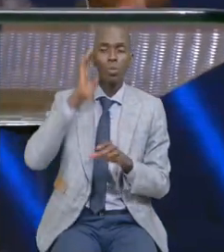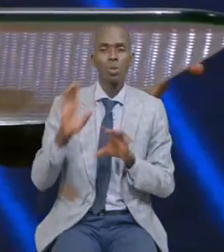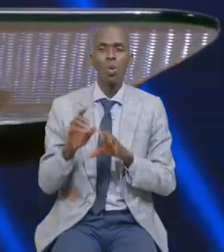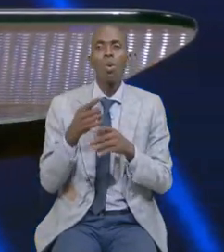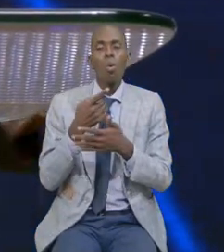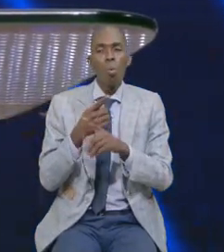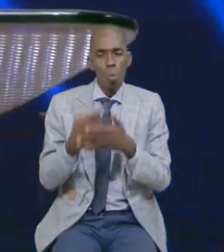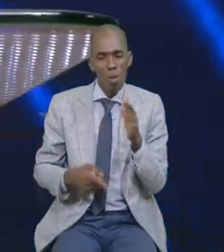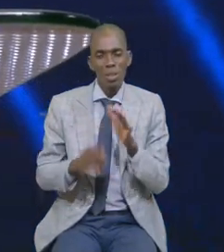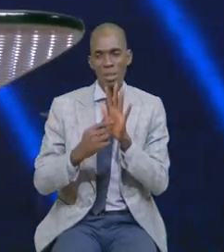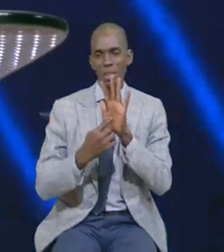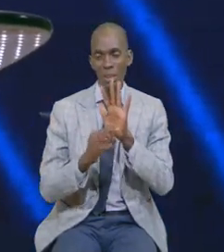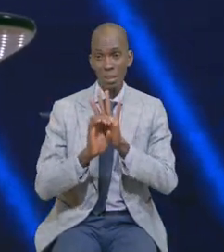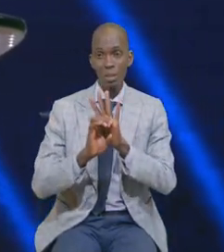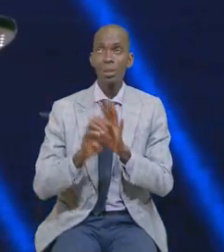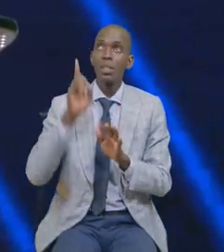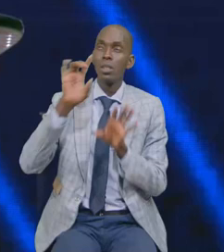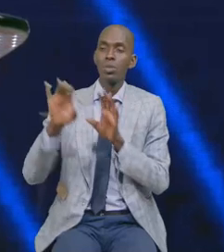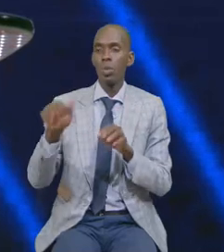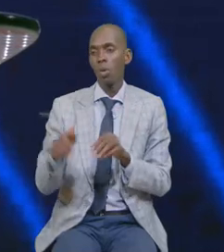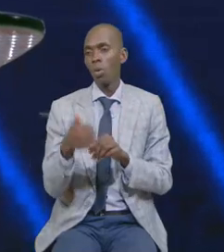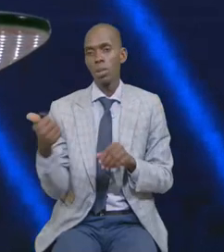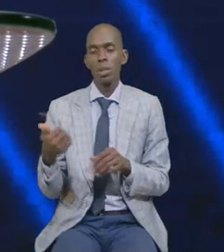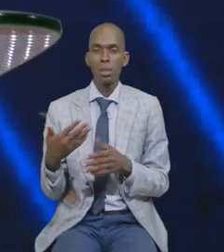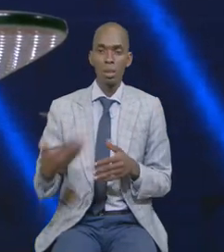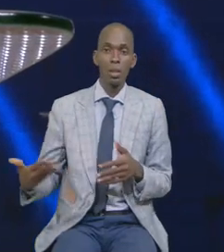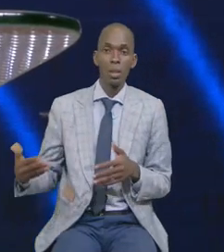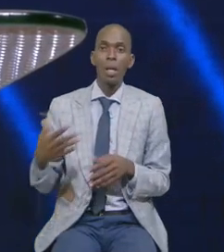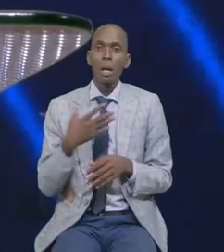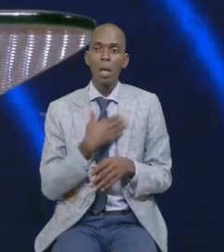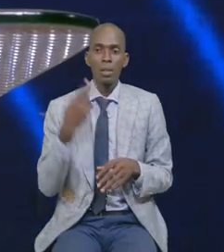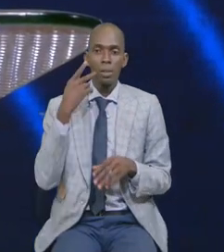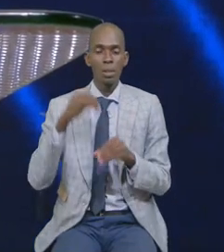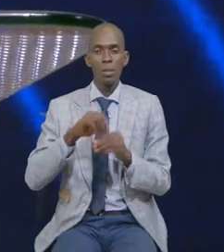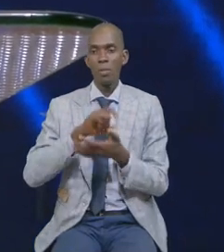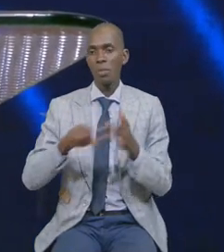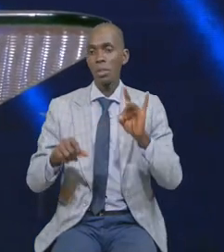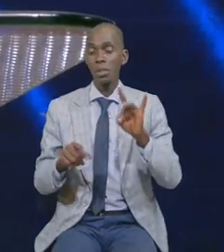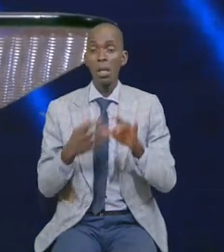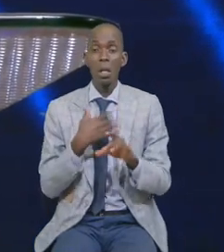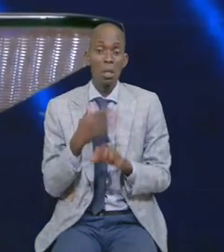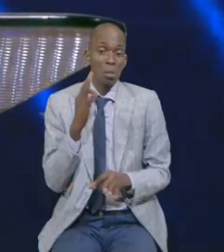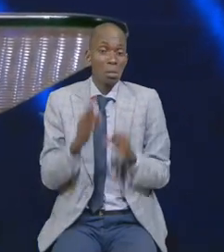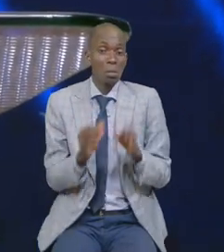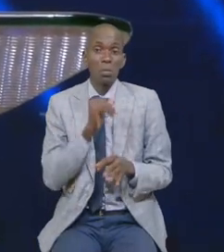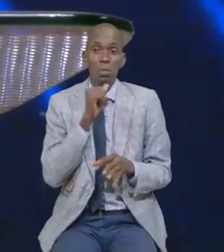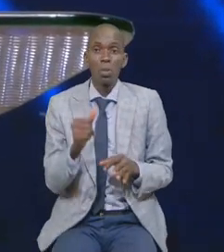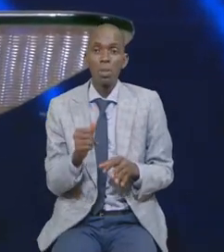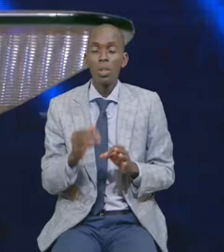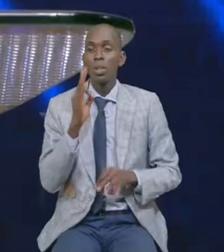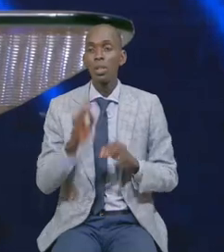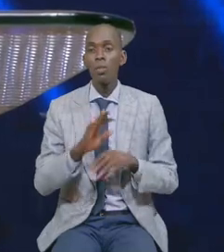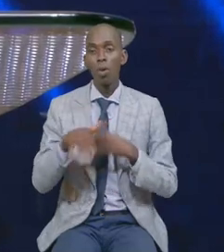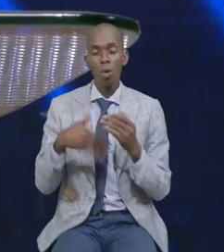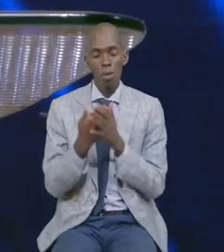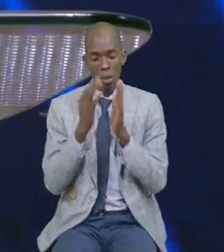does otherwise? Verse 18. In verse 18, but if not, if all the prayer, God